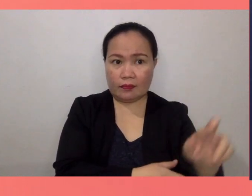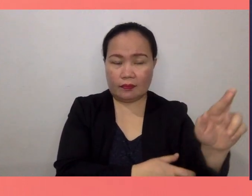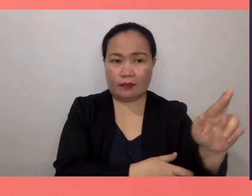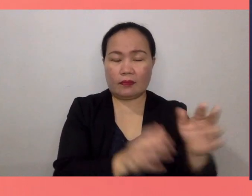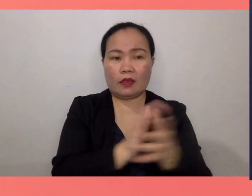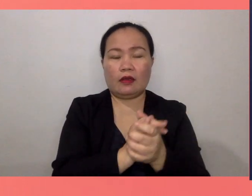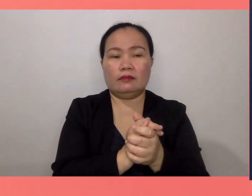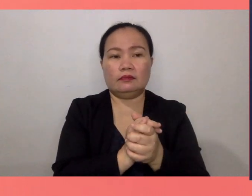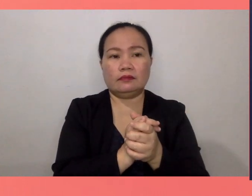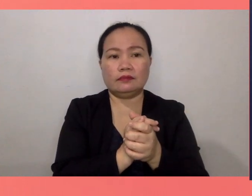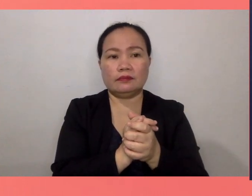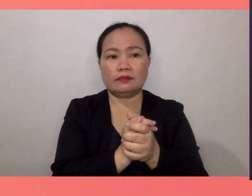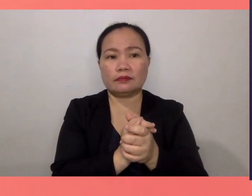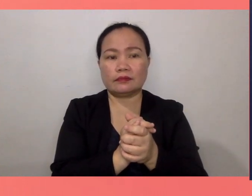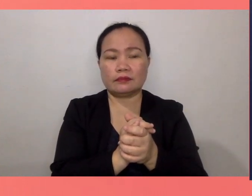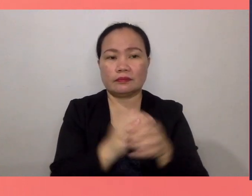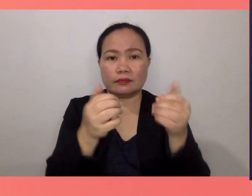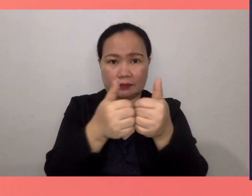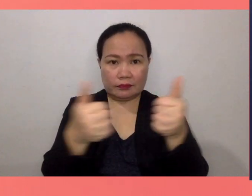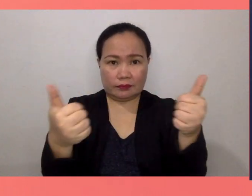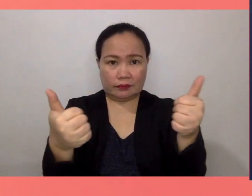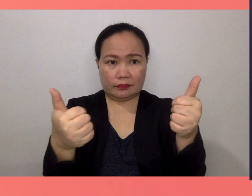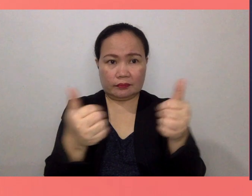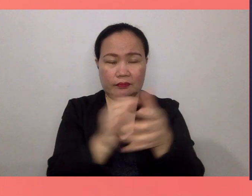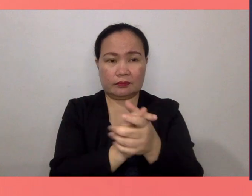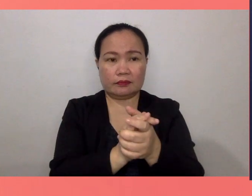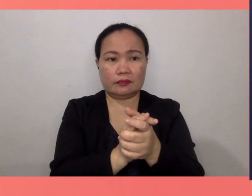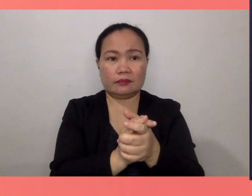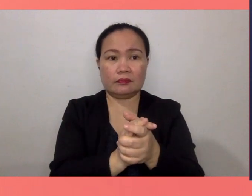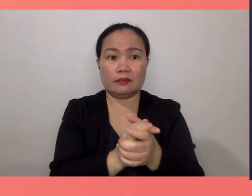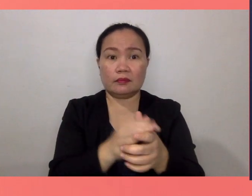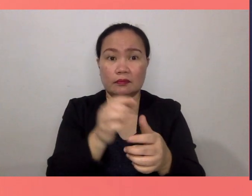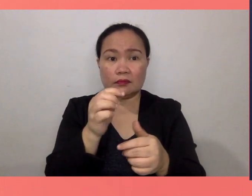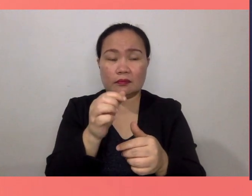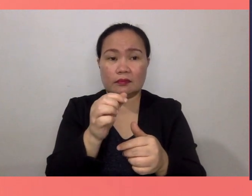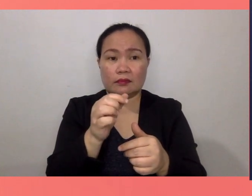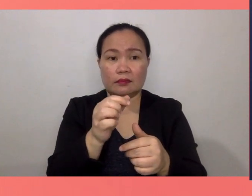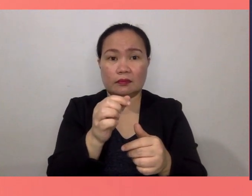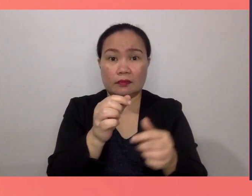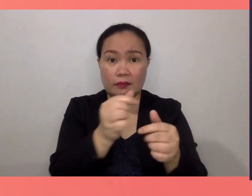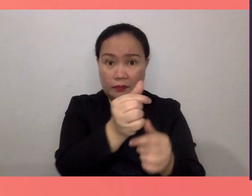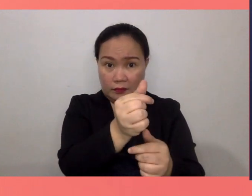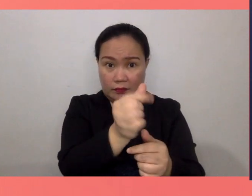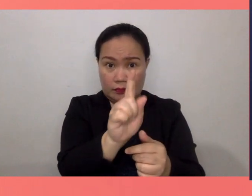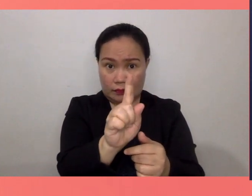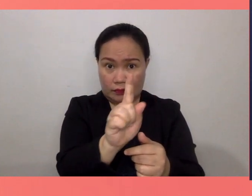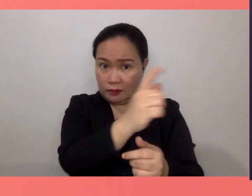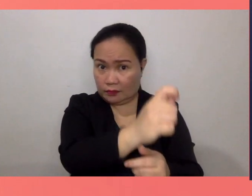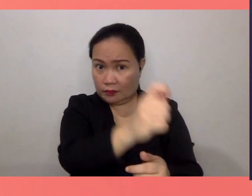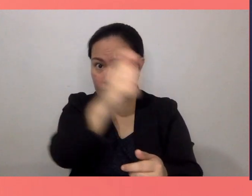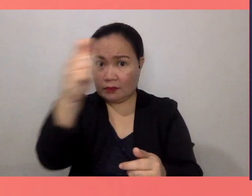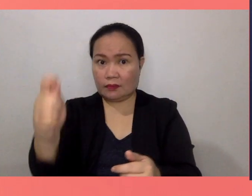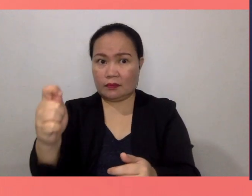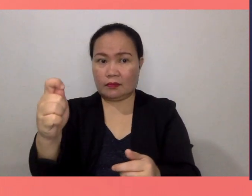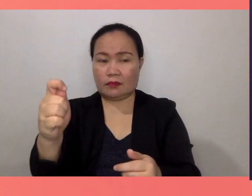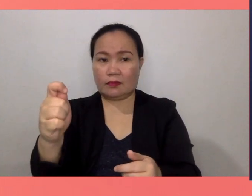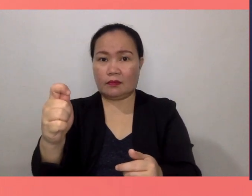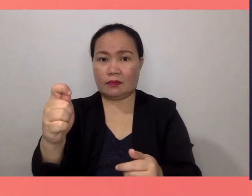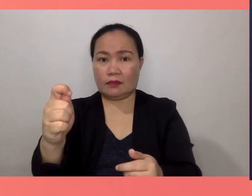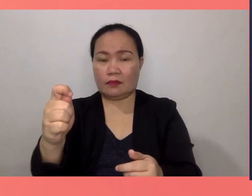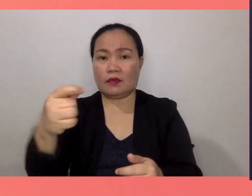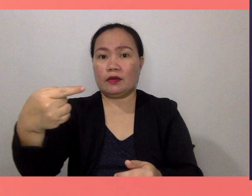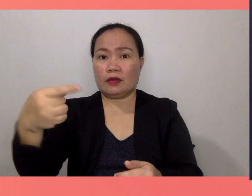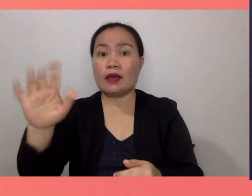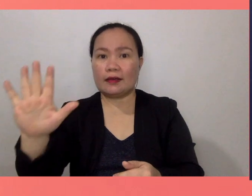gagawin natin, isolate natin yung radical natin. So, si positive 1, ilipat natin sa kabila. Okay? Or